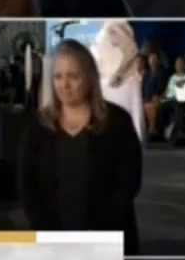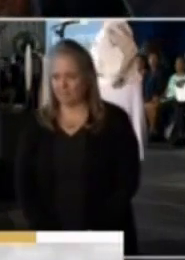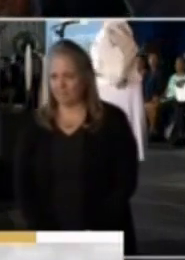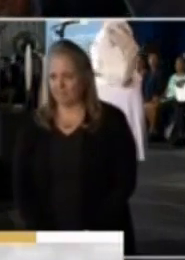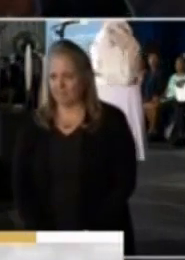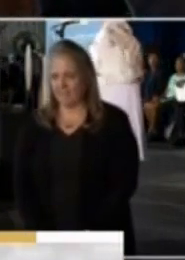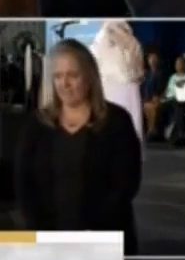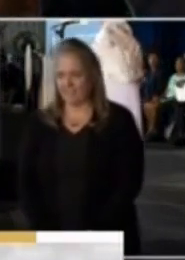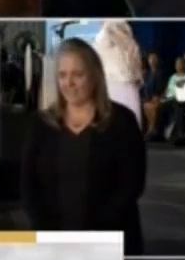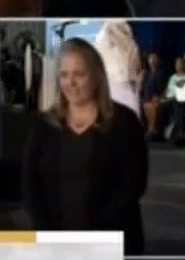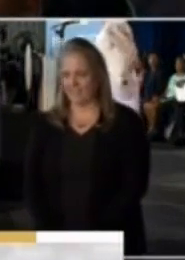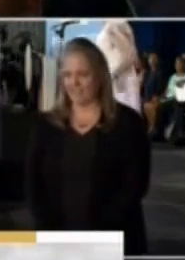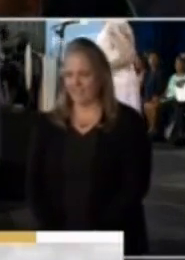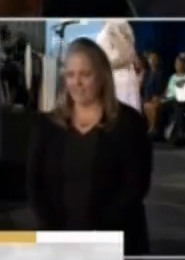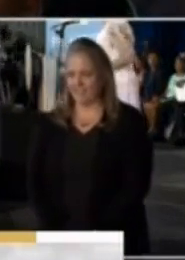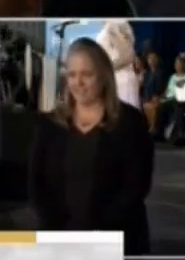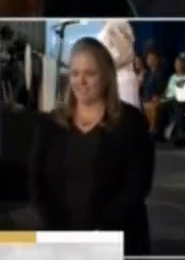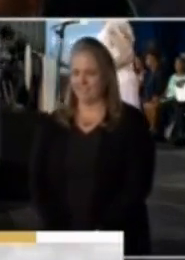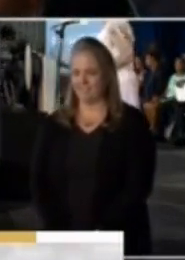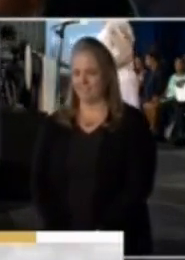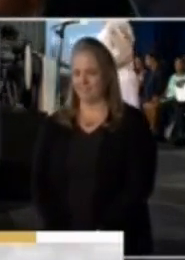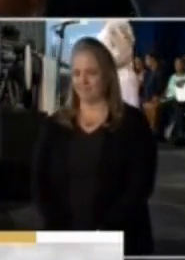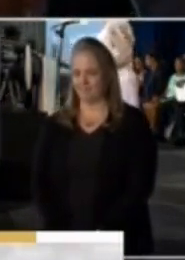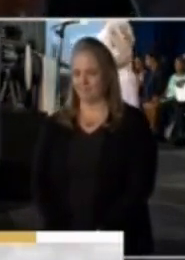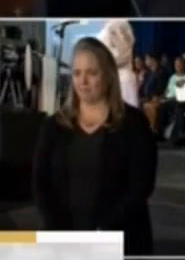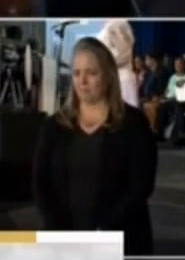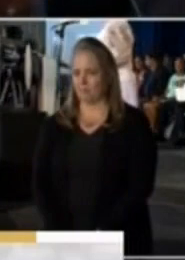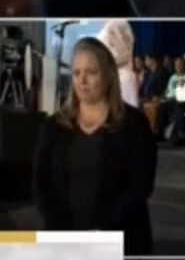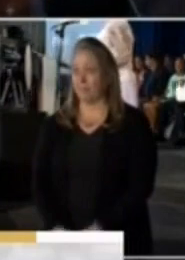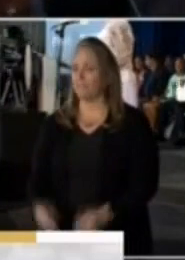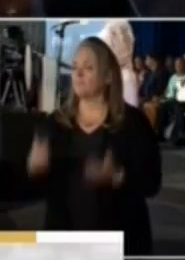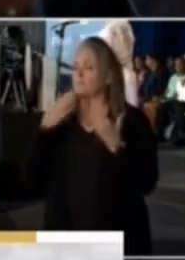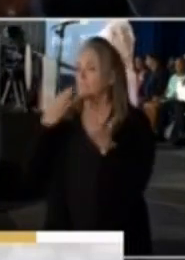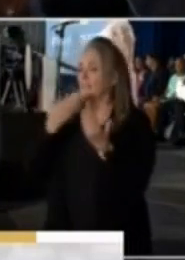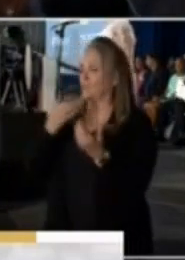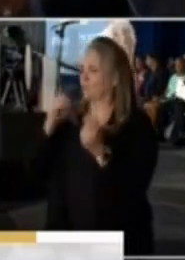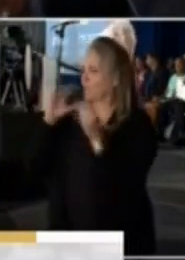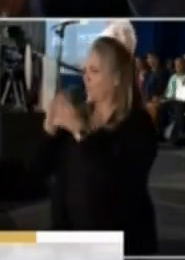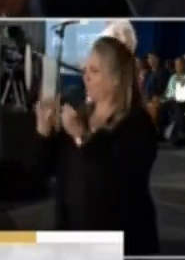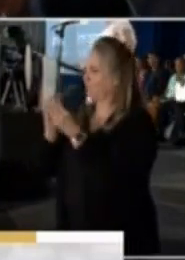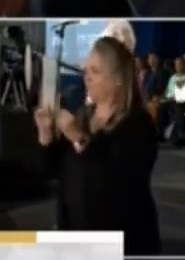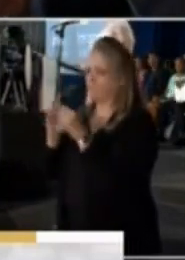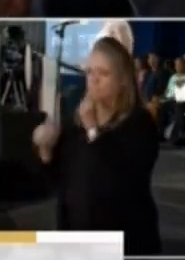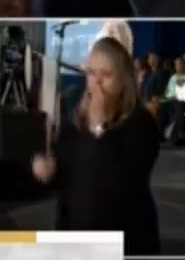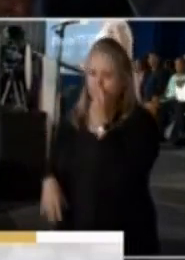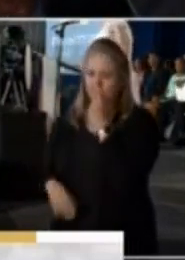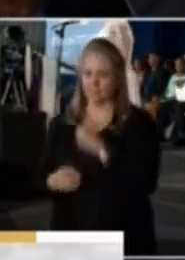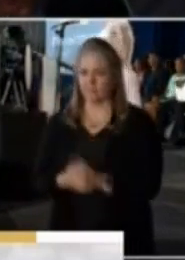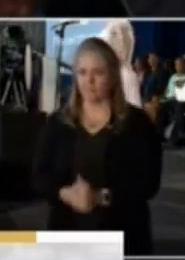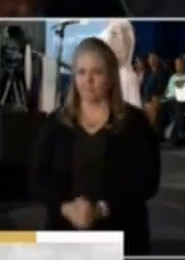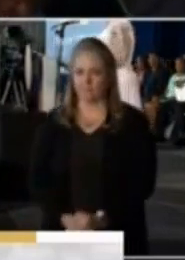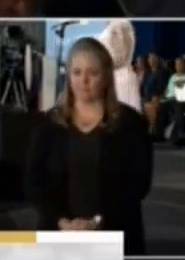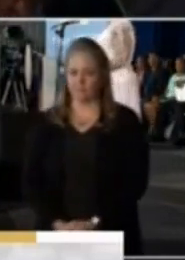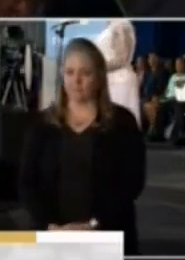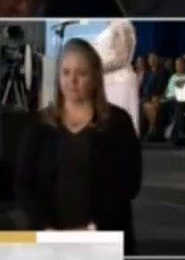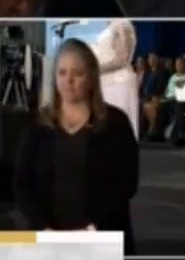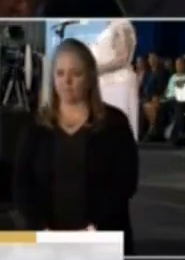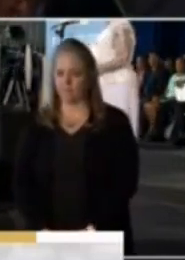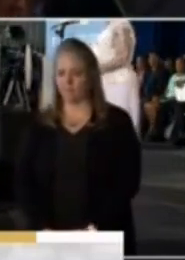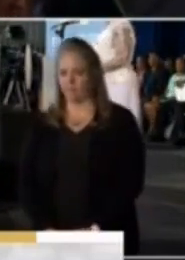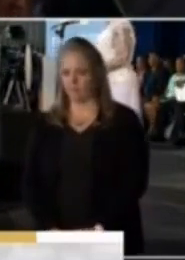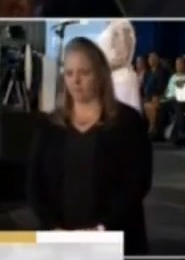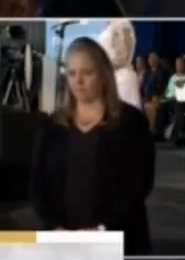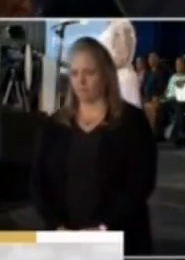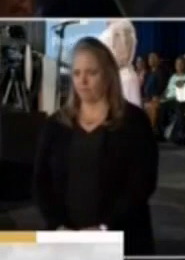Thank you, Reverend Rodriguez, for your uplifting words. In closing, I'd like to thank John Martinez,